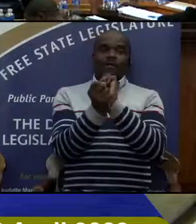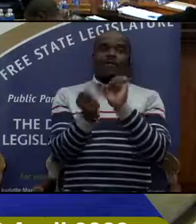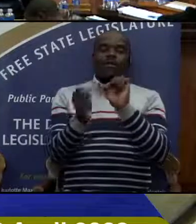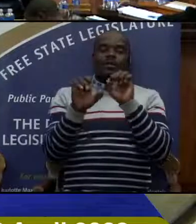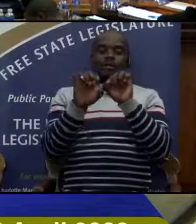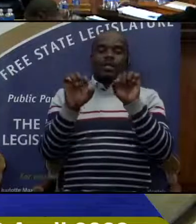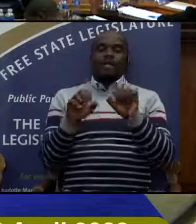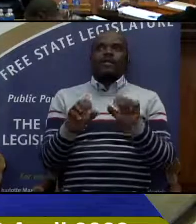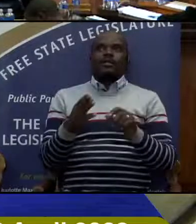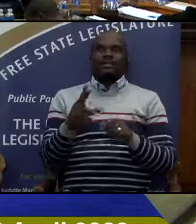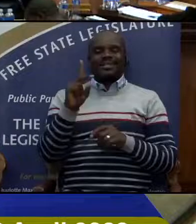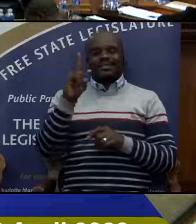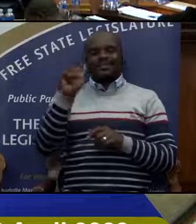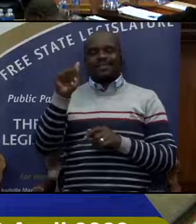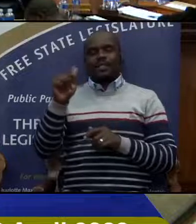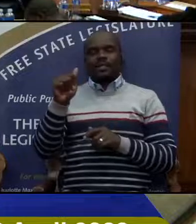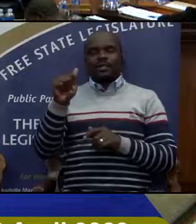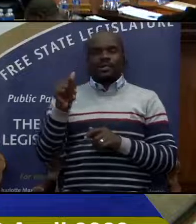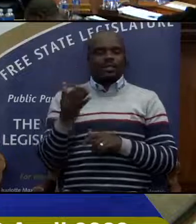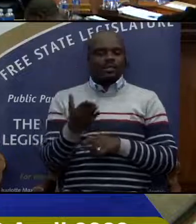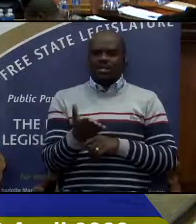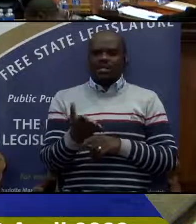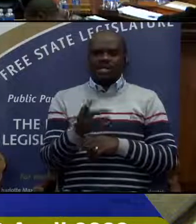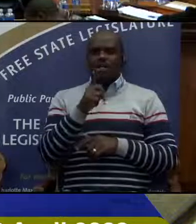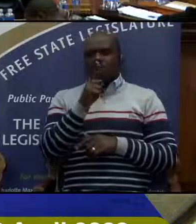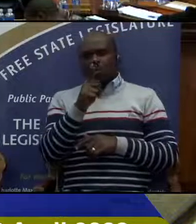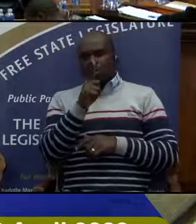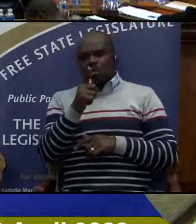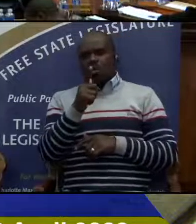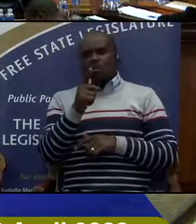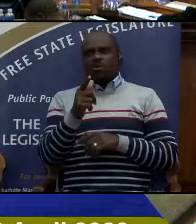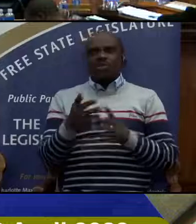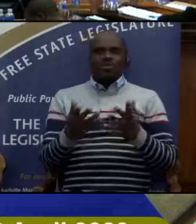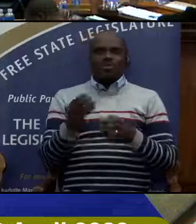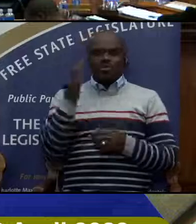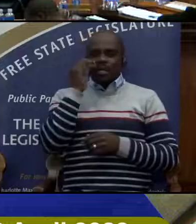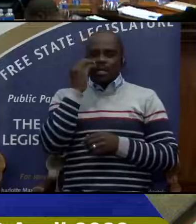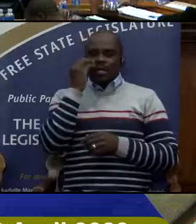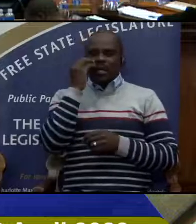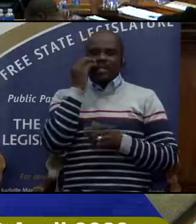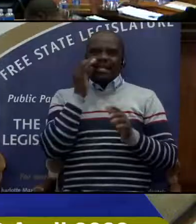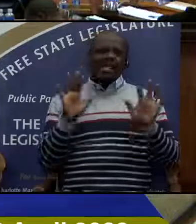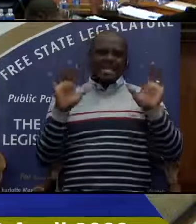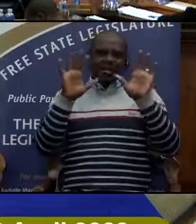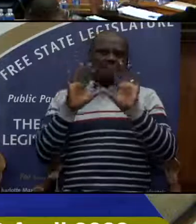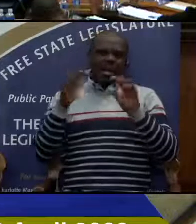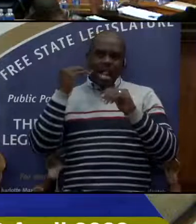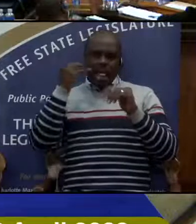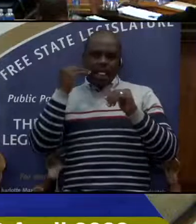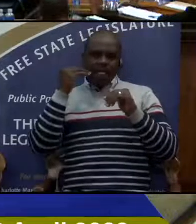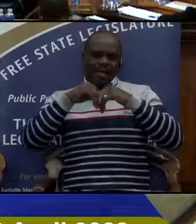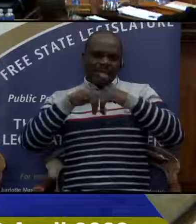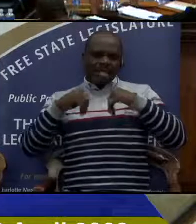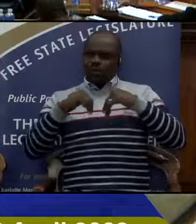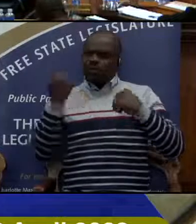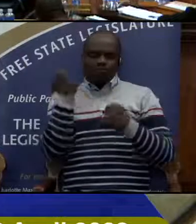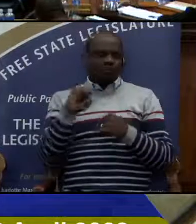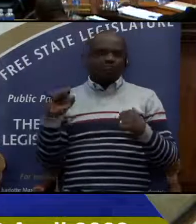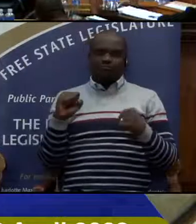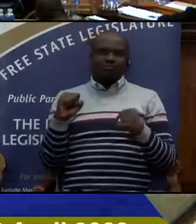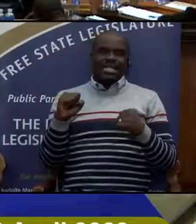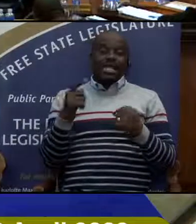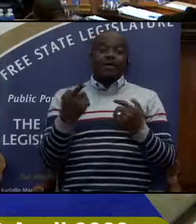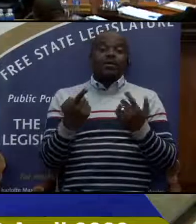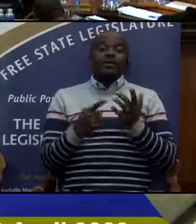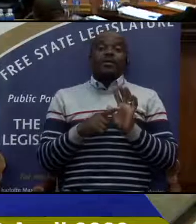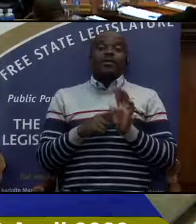race baiting and continue to expose the ANC for the corrupt, abusive and arrogant organisation that it has